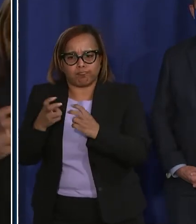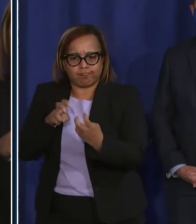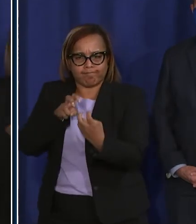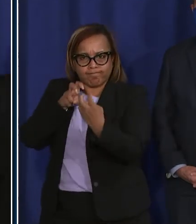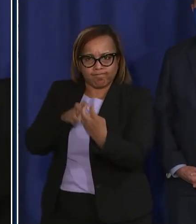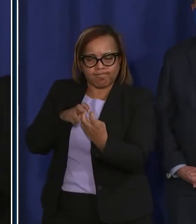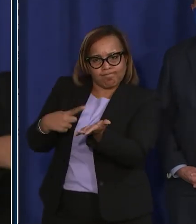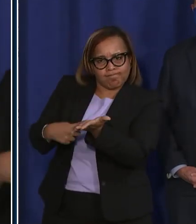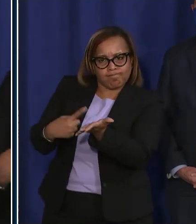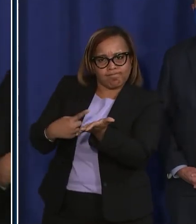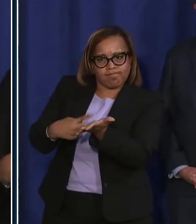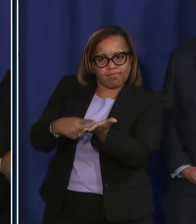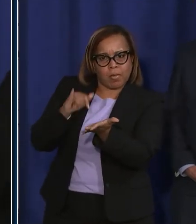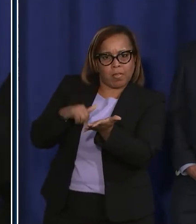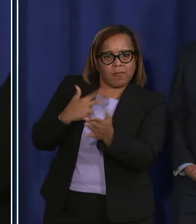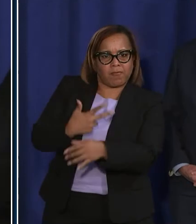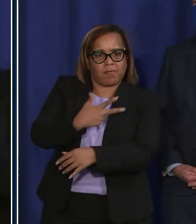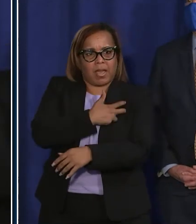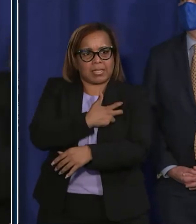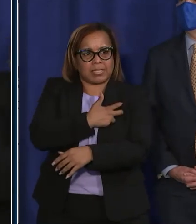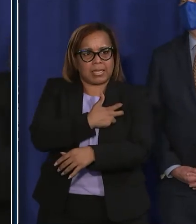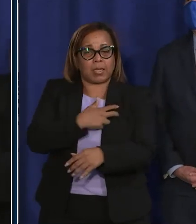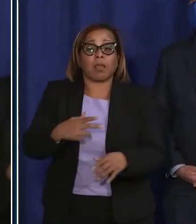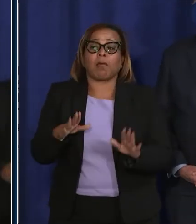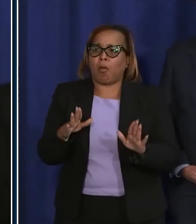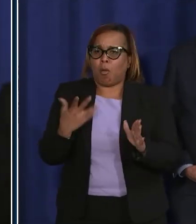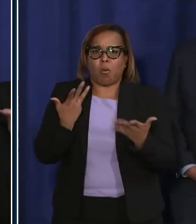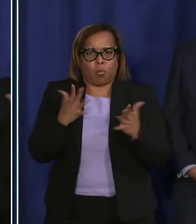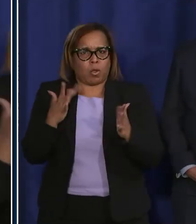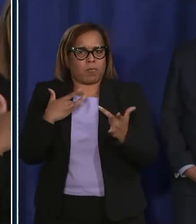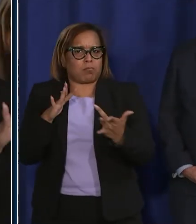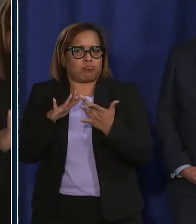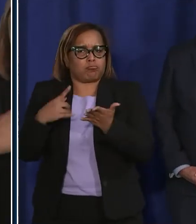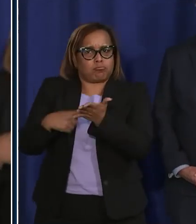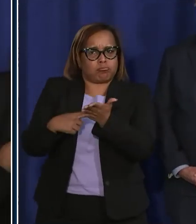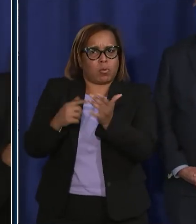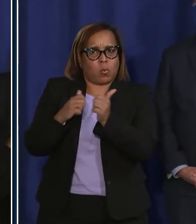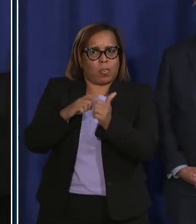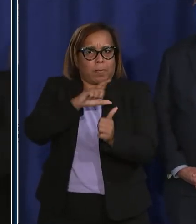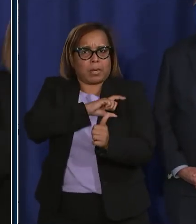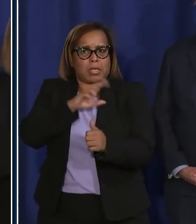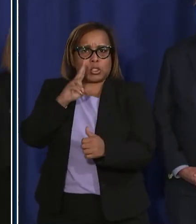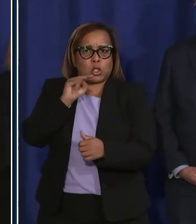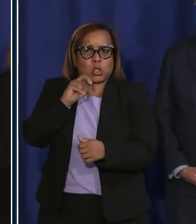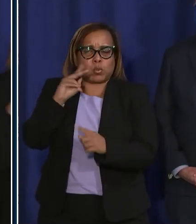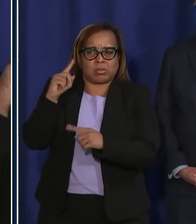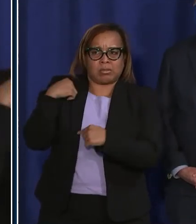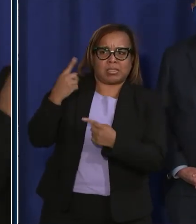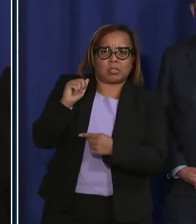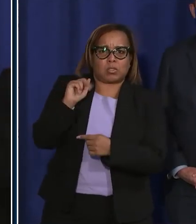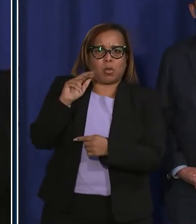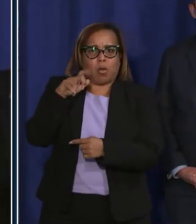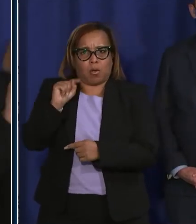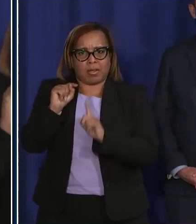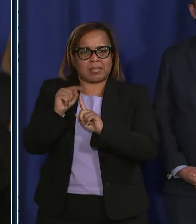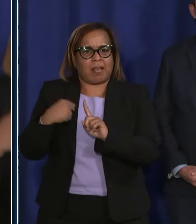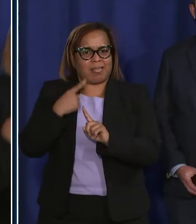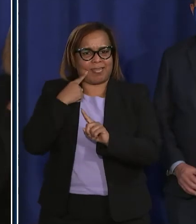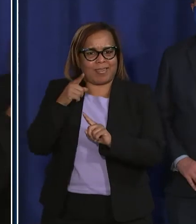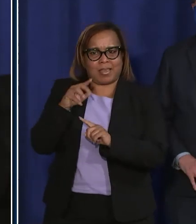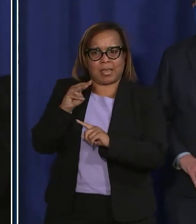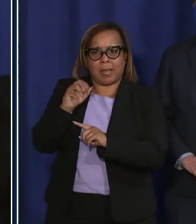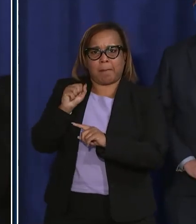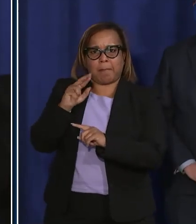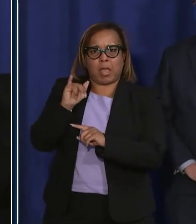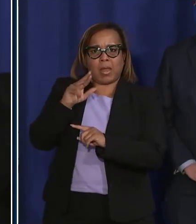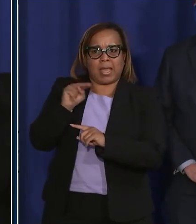talk about this vaccine? Oh, I mean, we've been talking to the police union since August. So I think Mary Ann may have raised the issue.